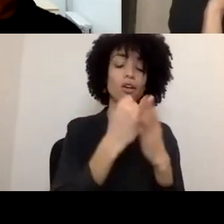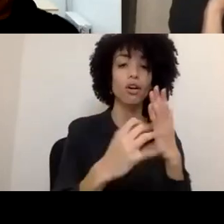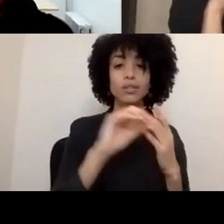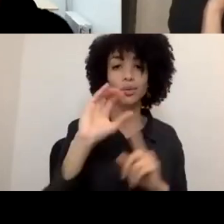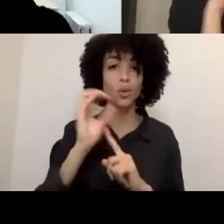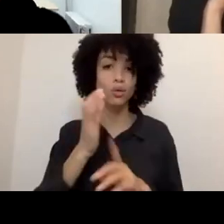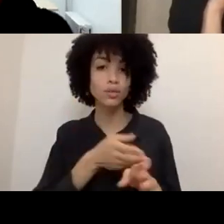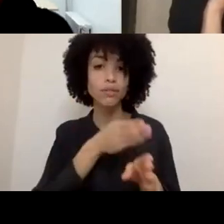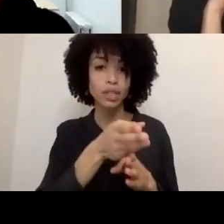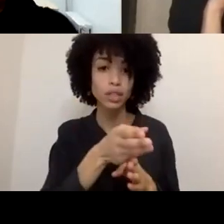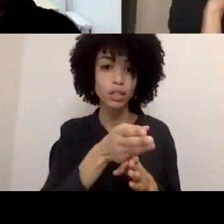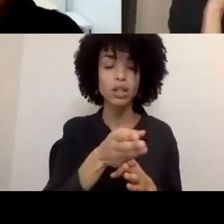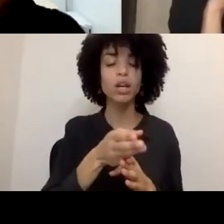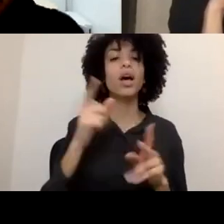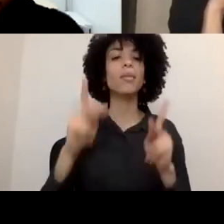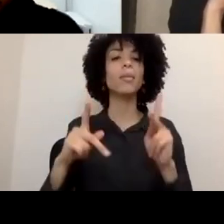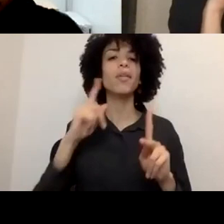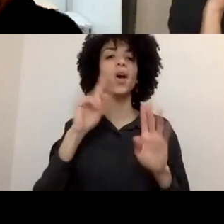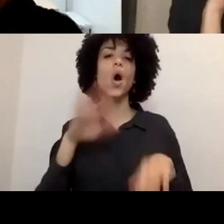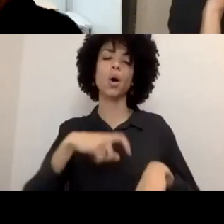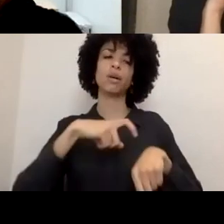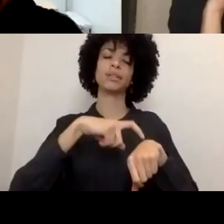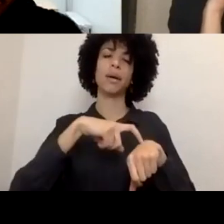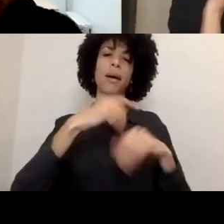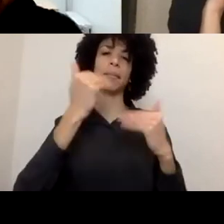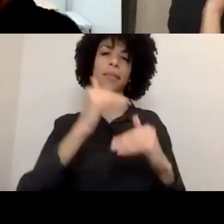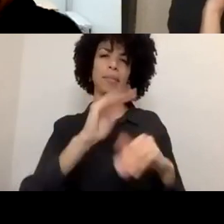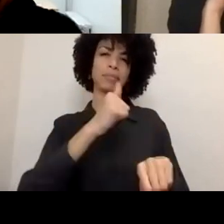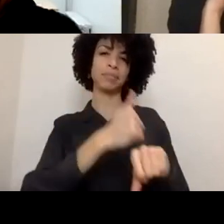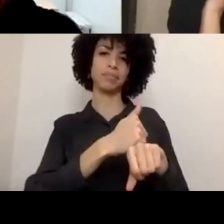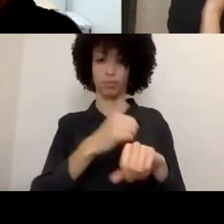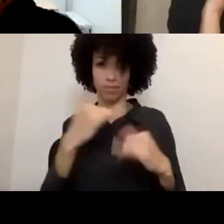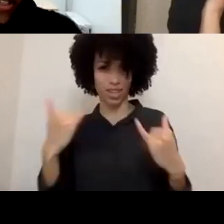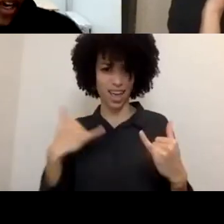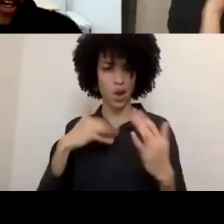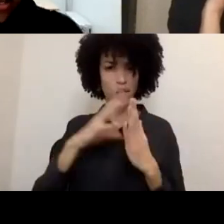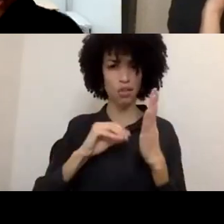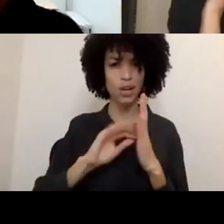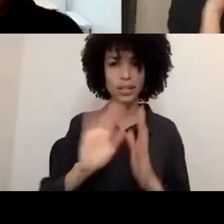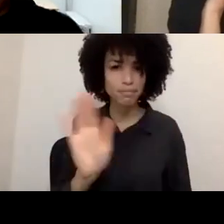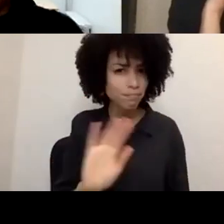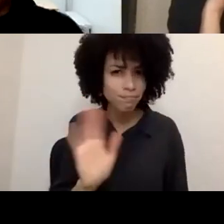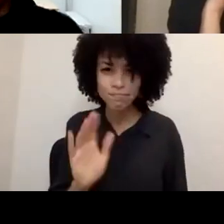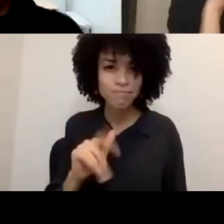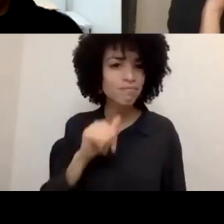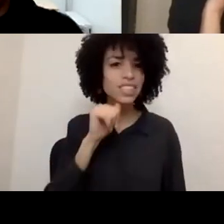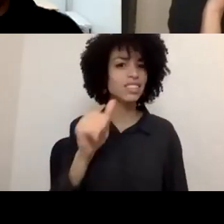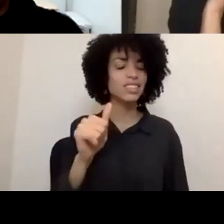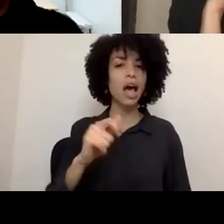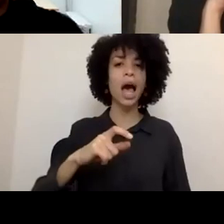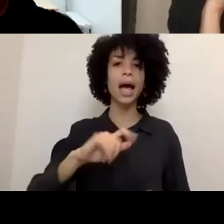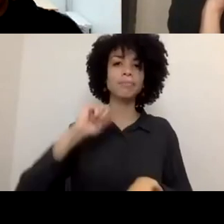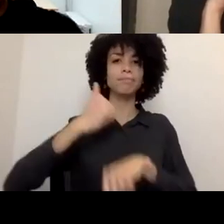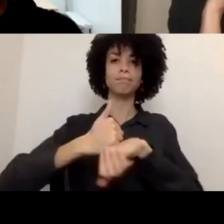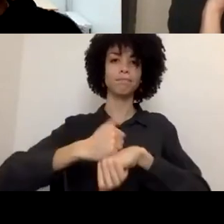envisioned as a time-limited initiative, but I think we're learning in the learning exchanges and the network activities that, this is really sort